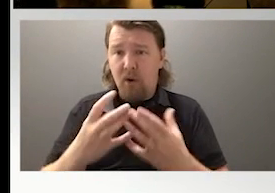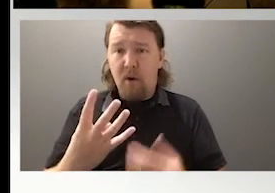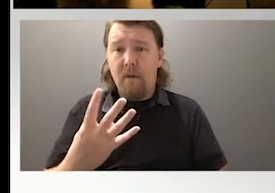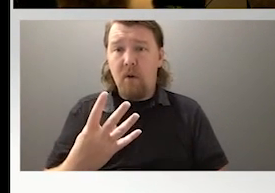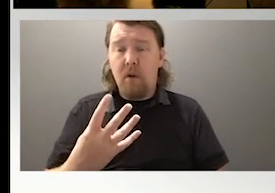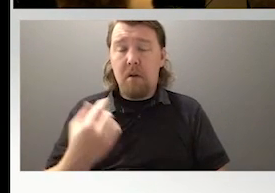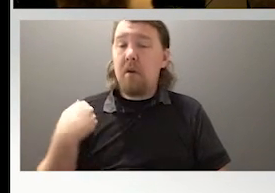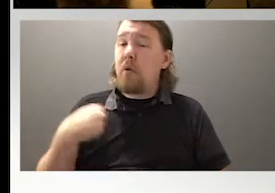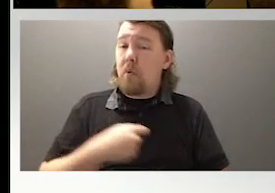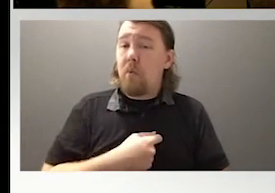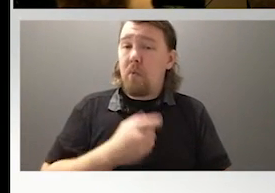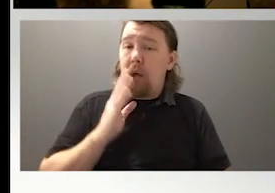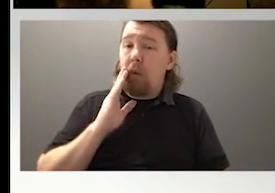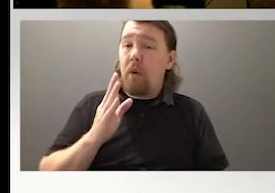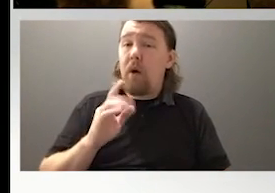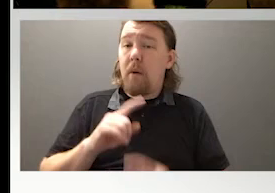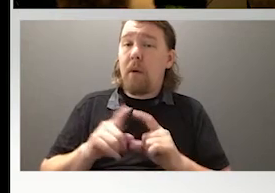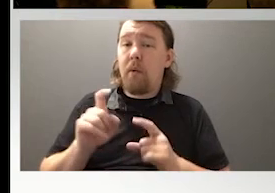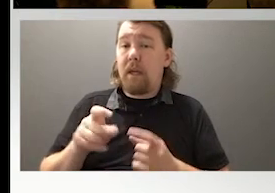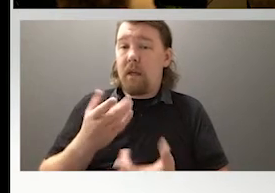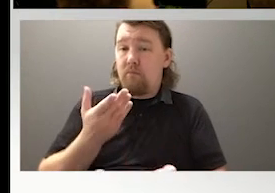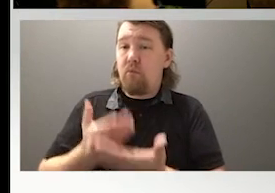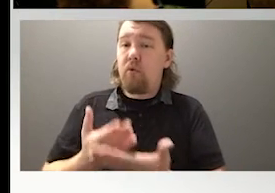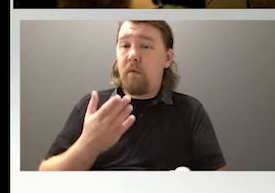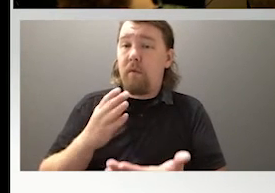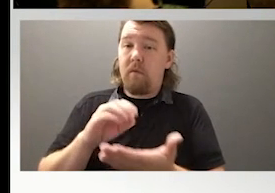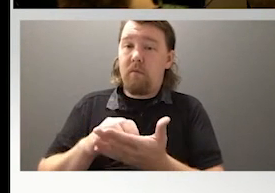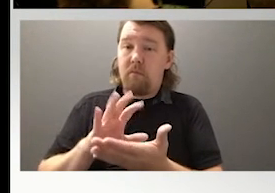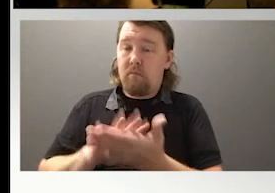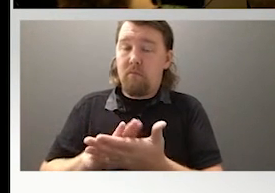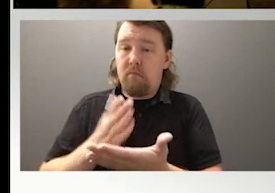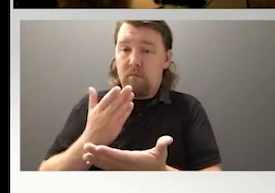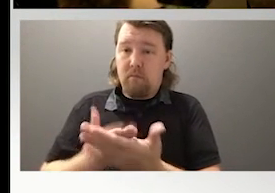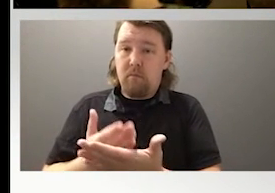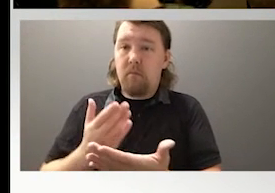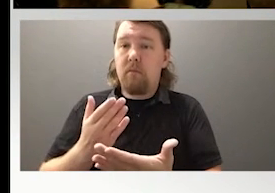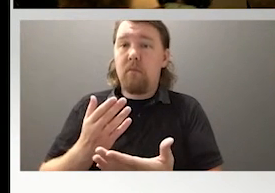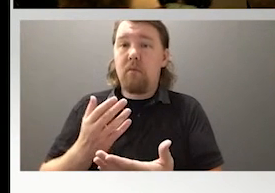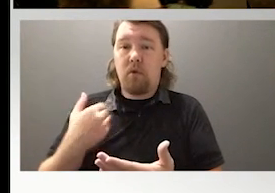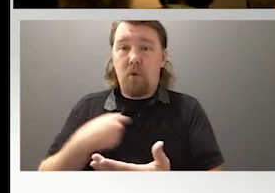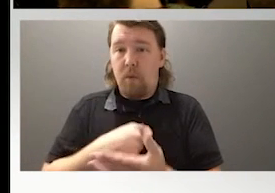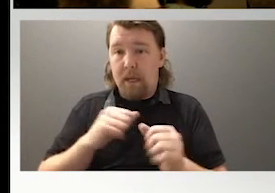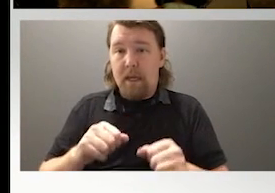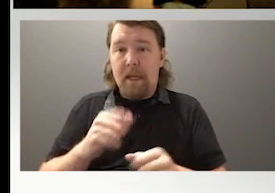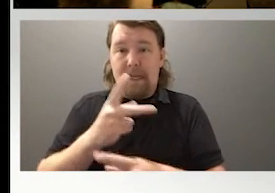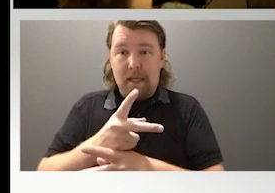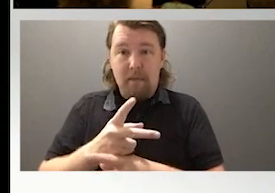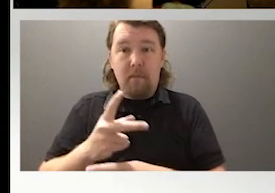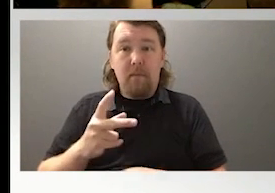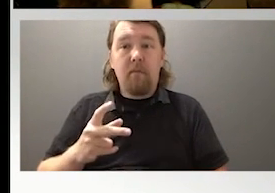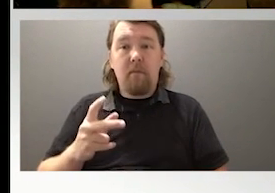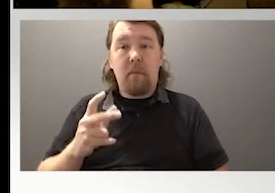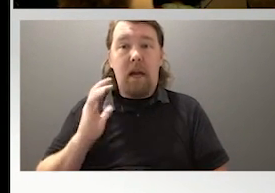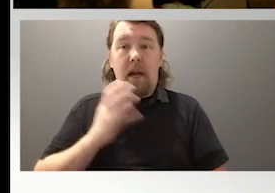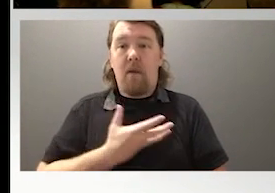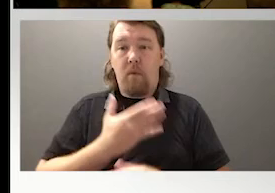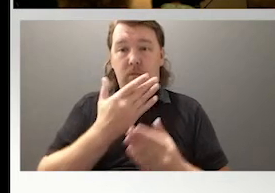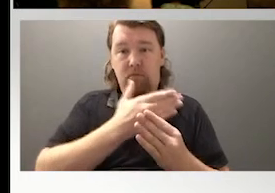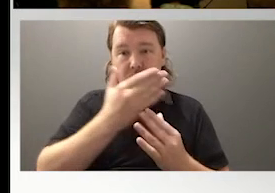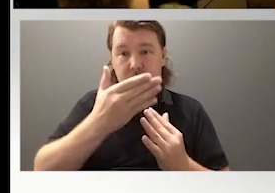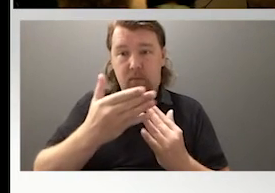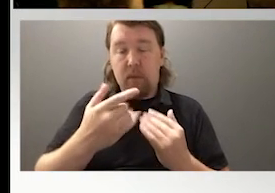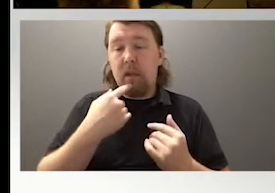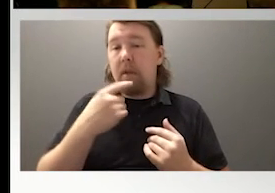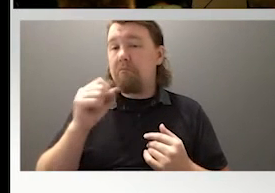We'll do that. We just need documentation so that we can keep it in our records and say, okay, so this warrants